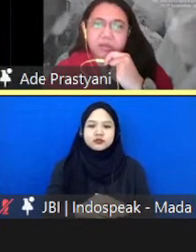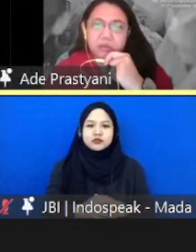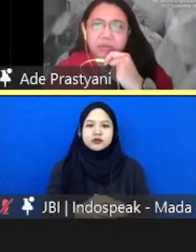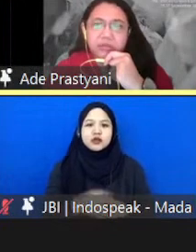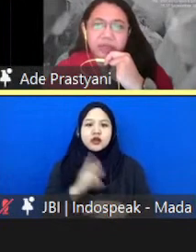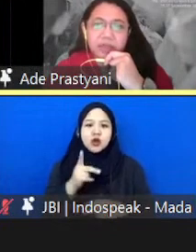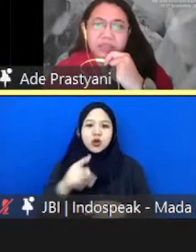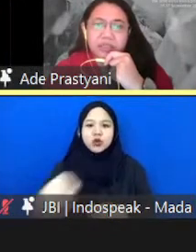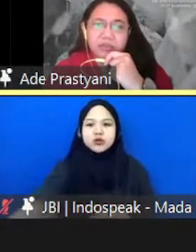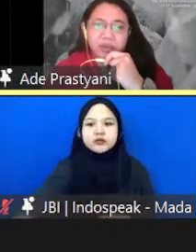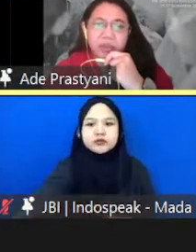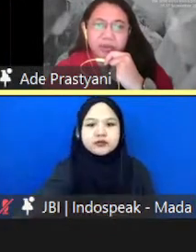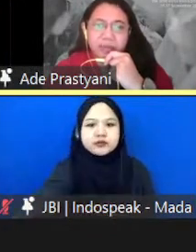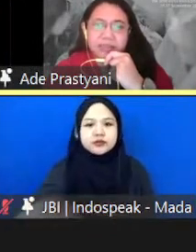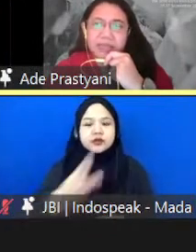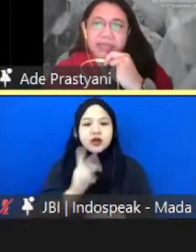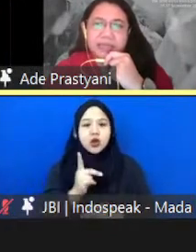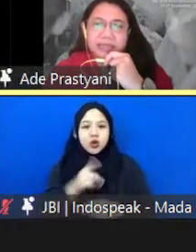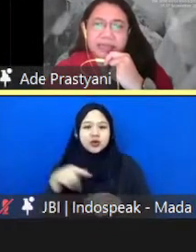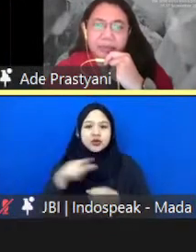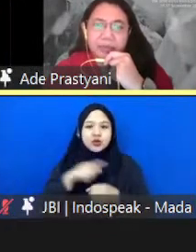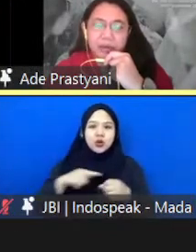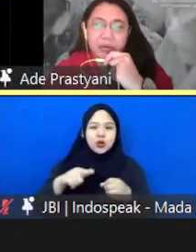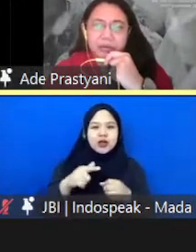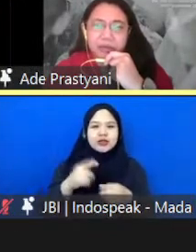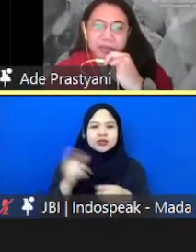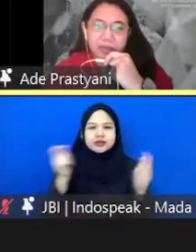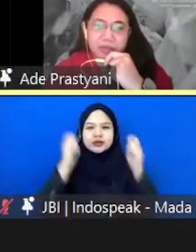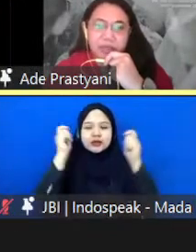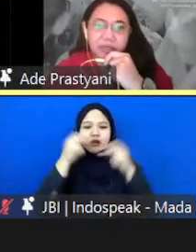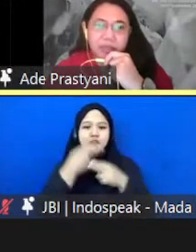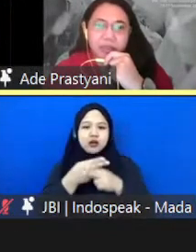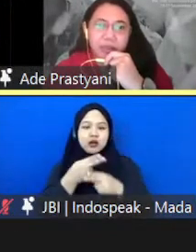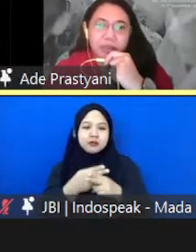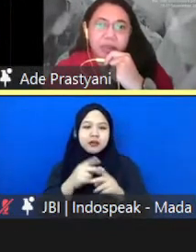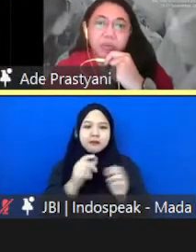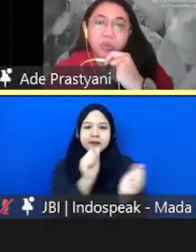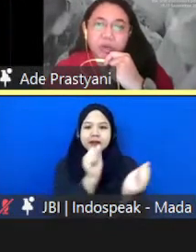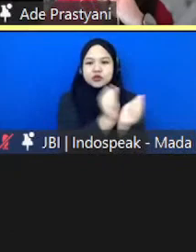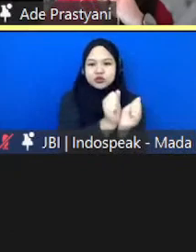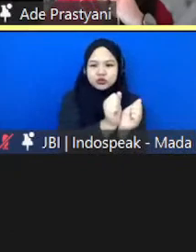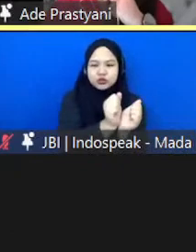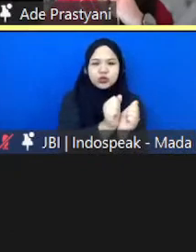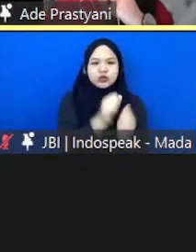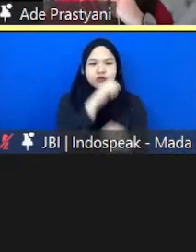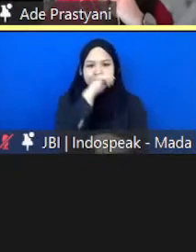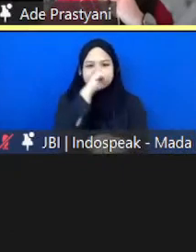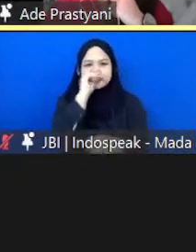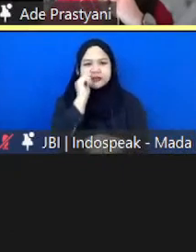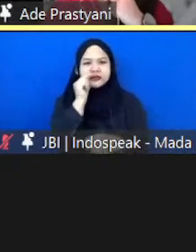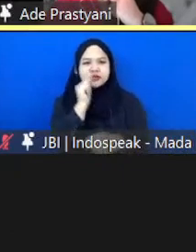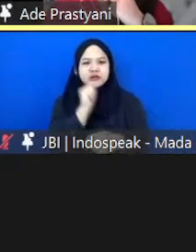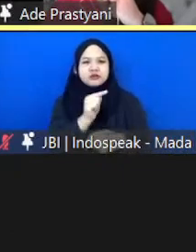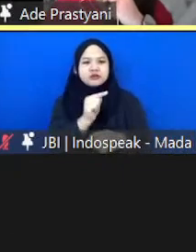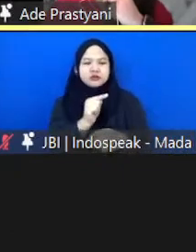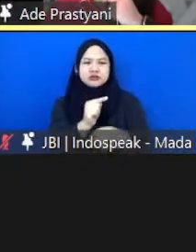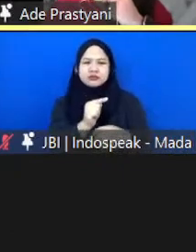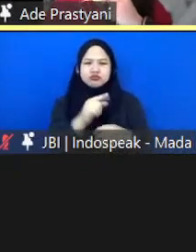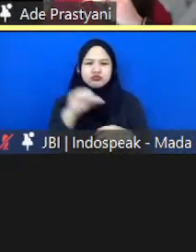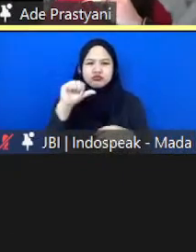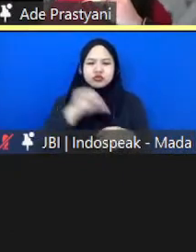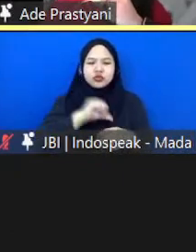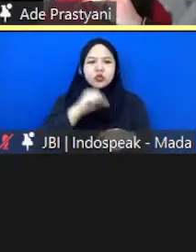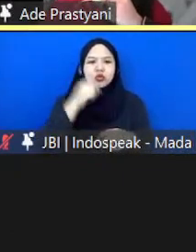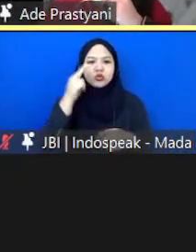is a gross violation of human rights, and it is happening all over the country. It worsens a person's mental and physical